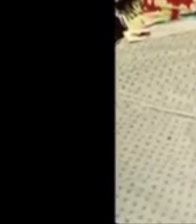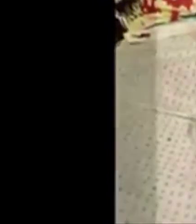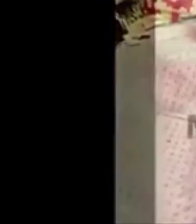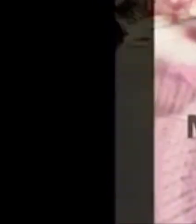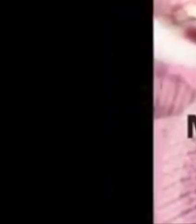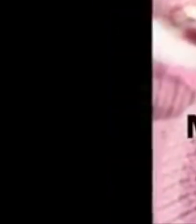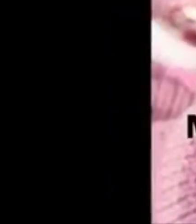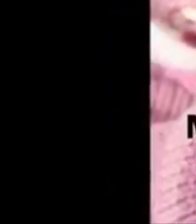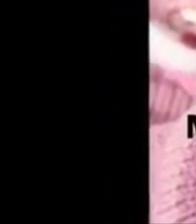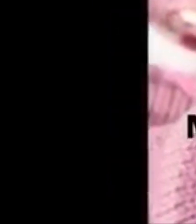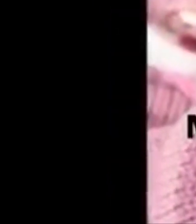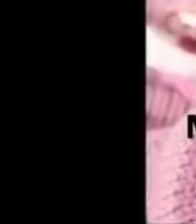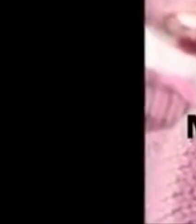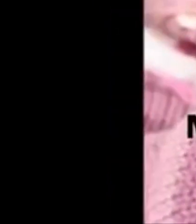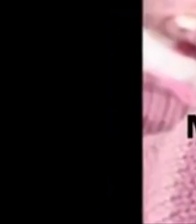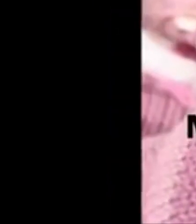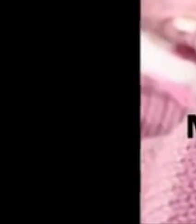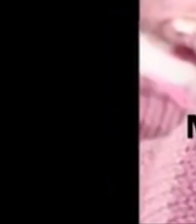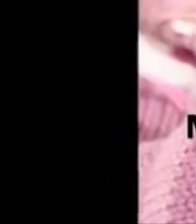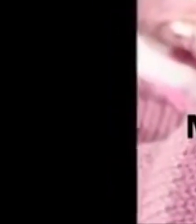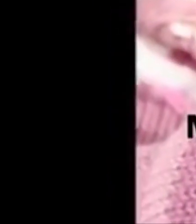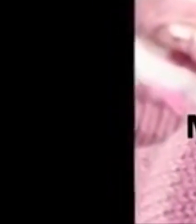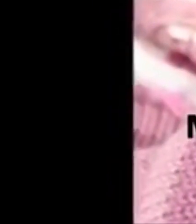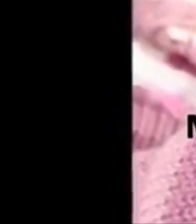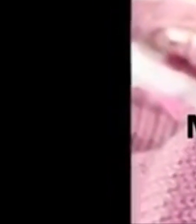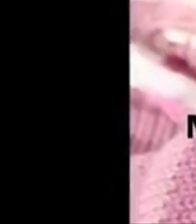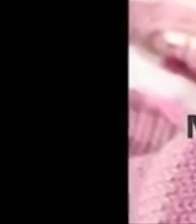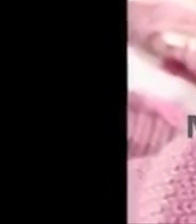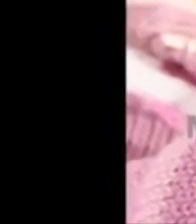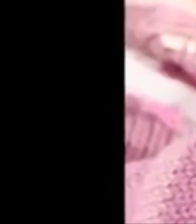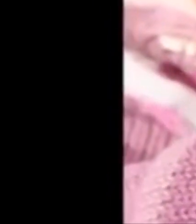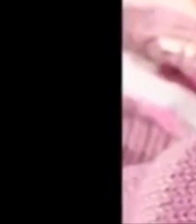scared, but whenever I would cry,